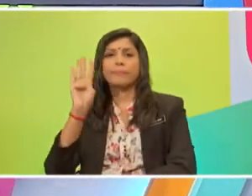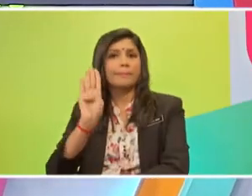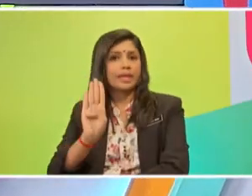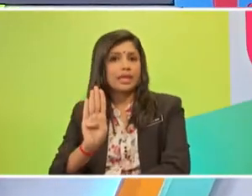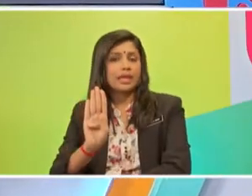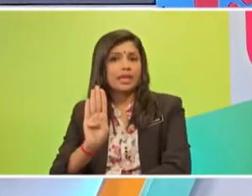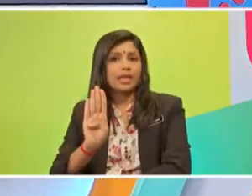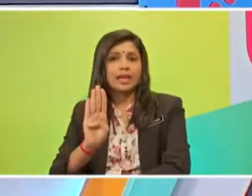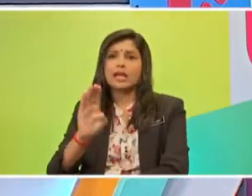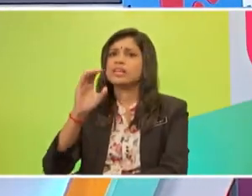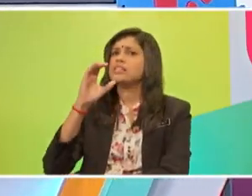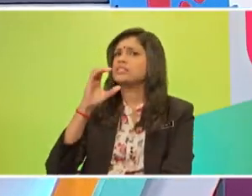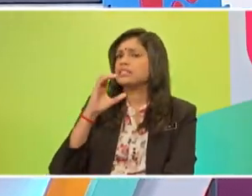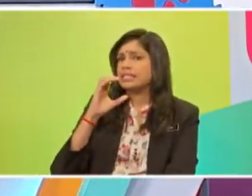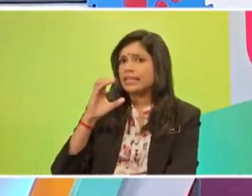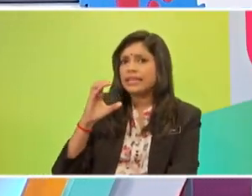C,